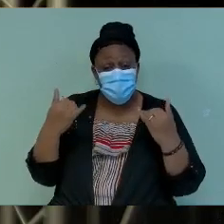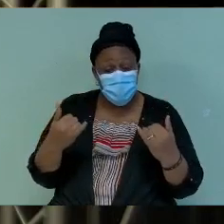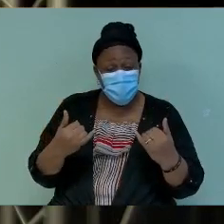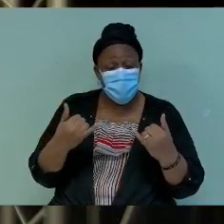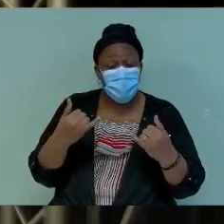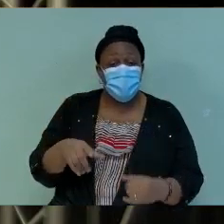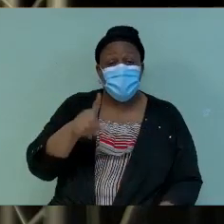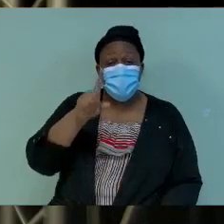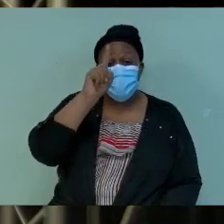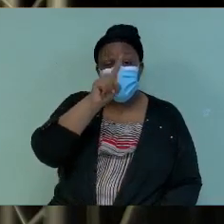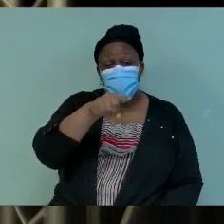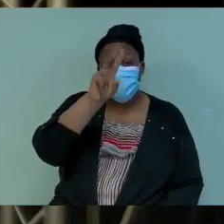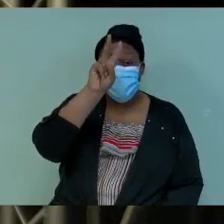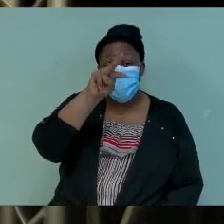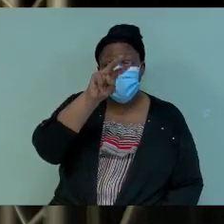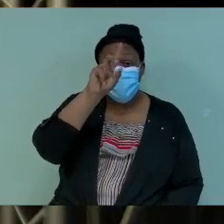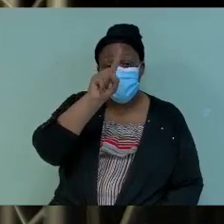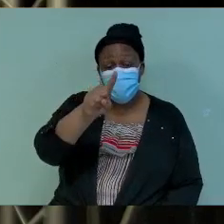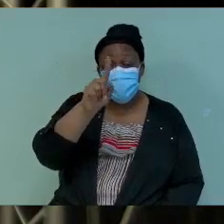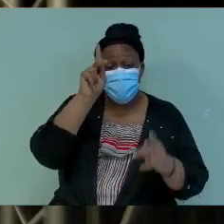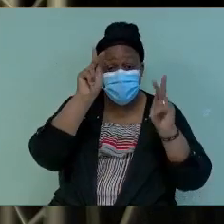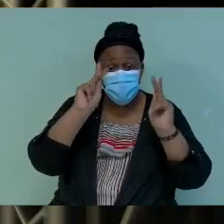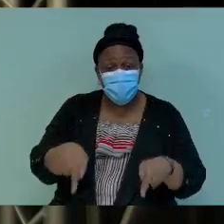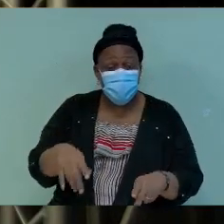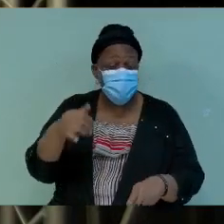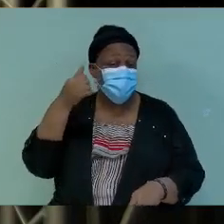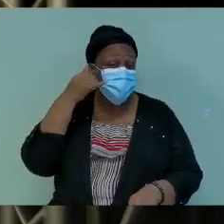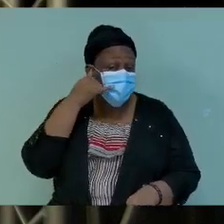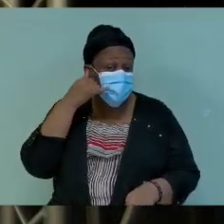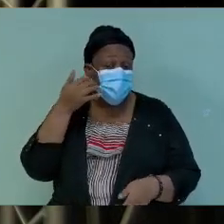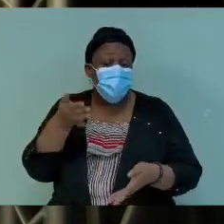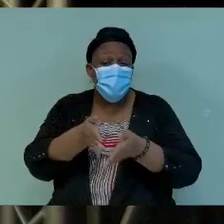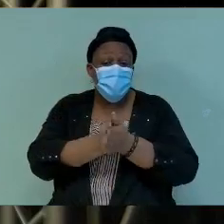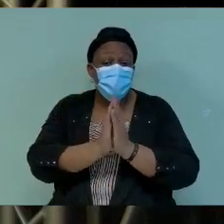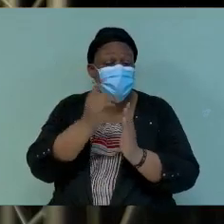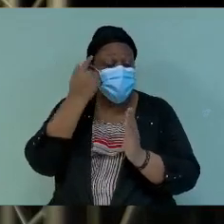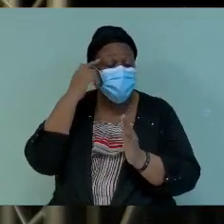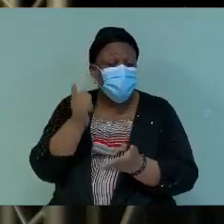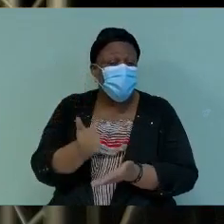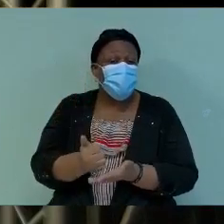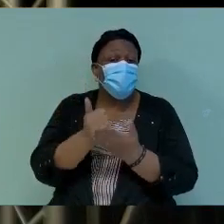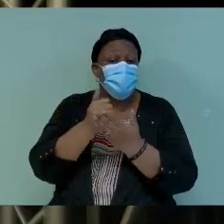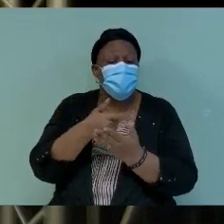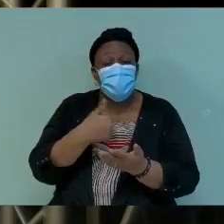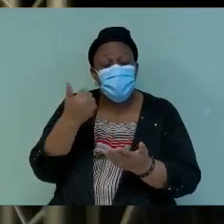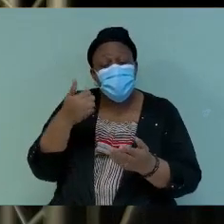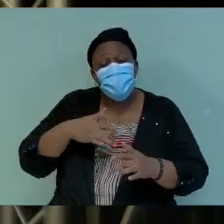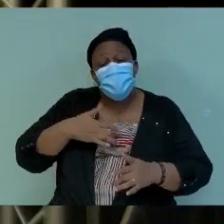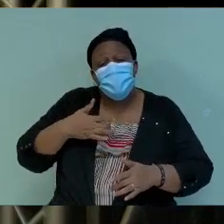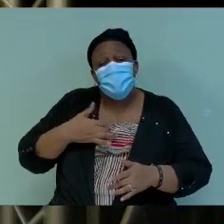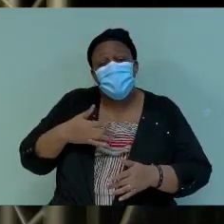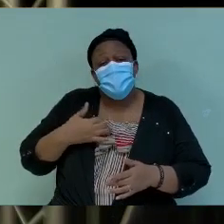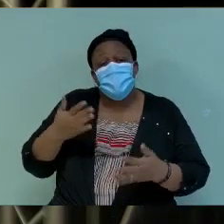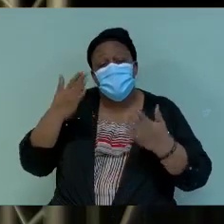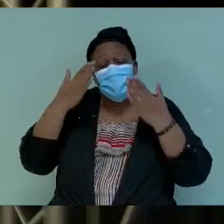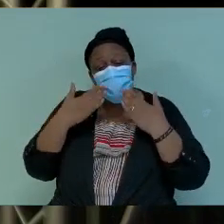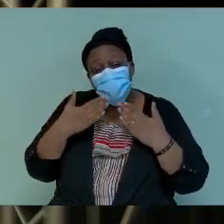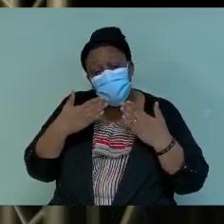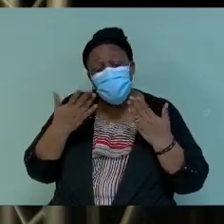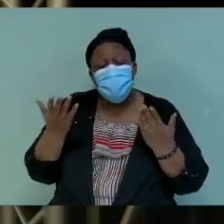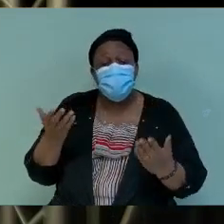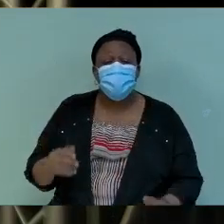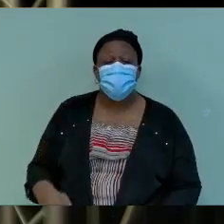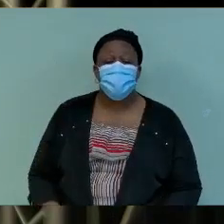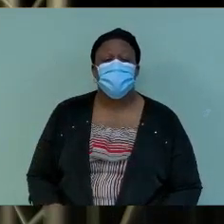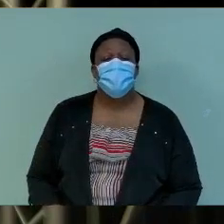contacts for social support. We have just completed some social media cards for